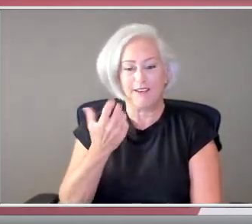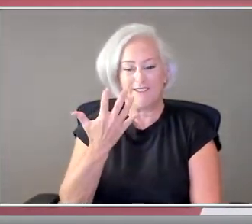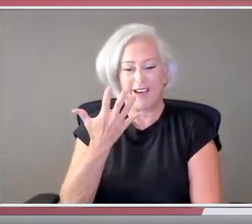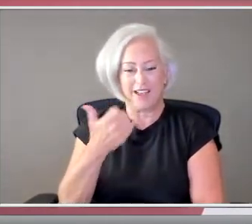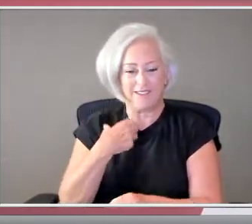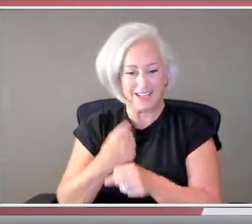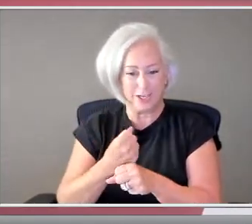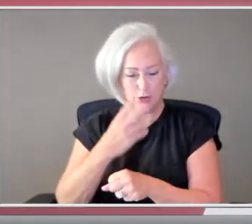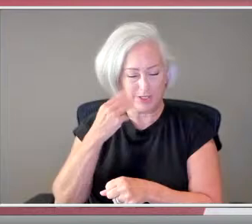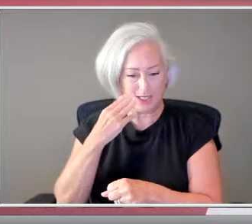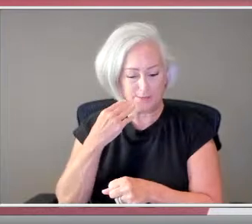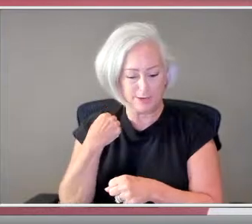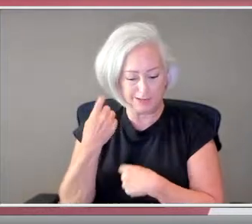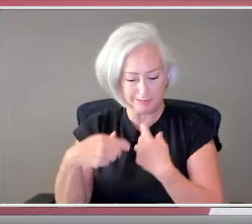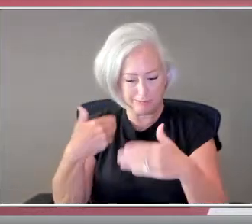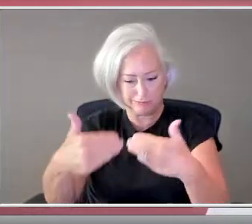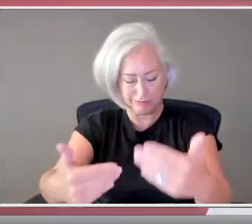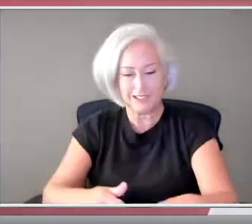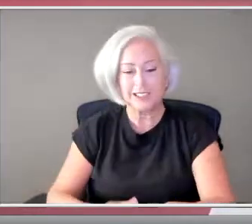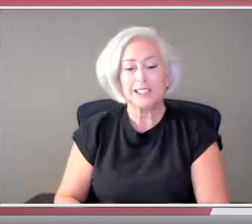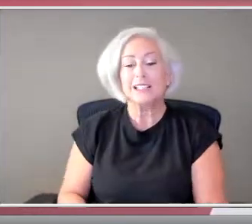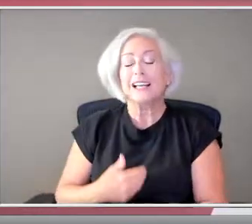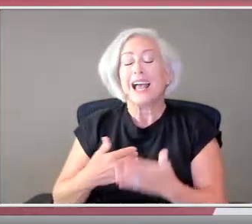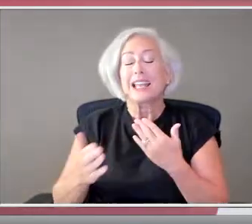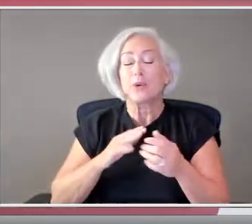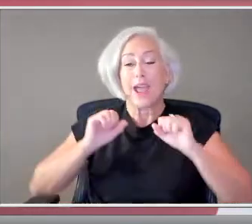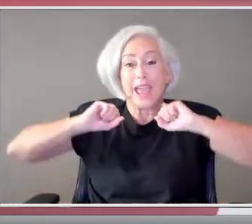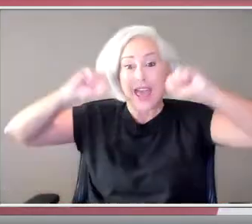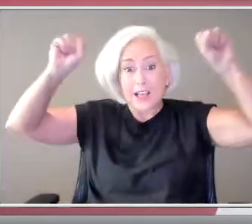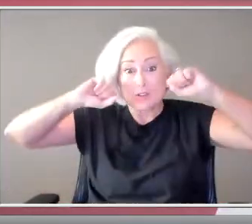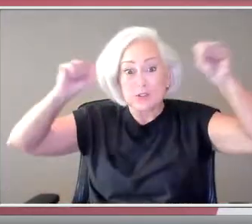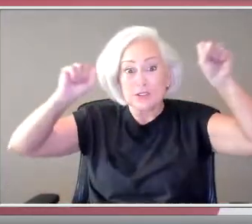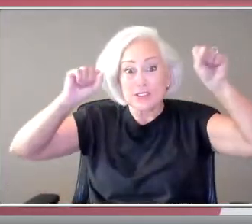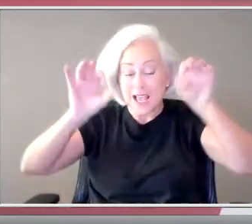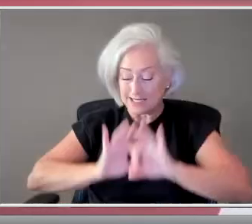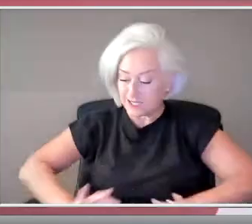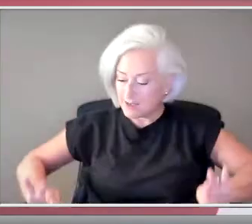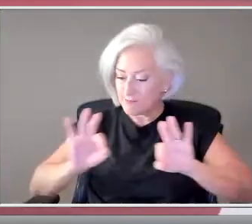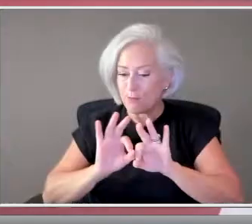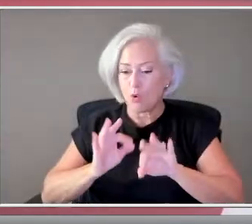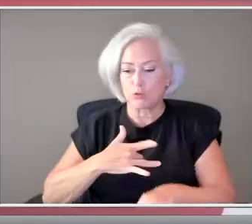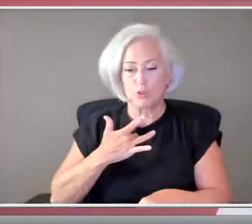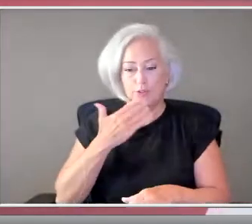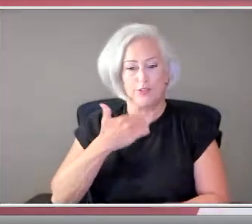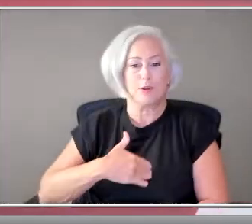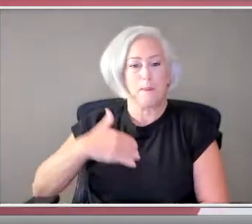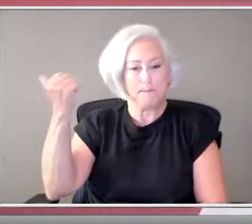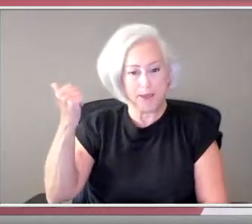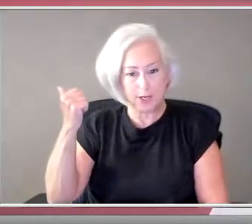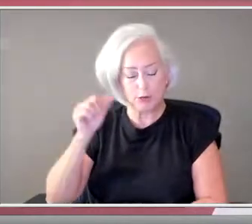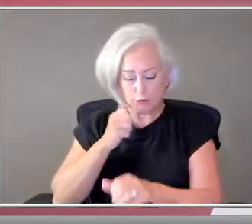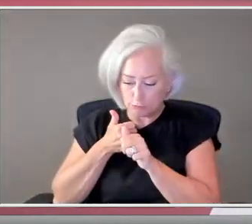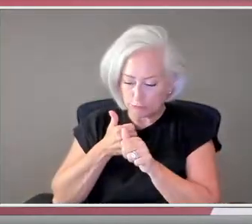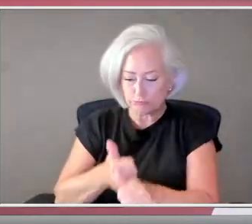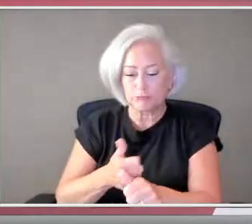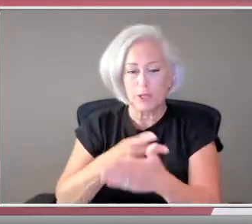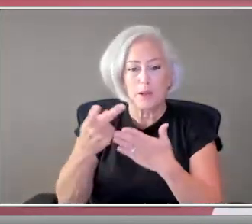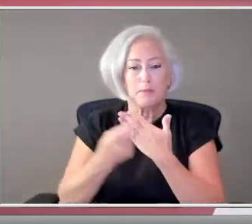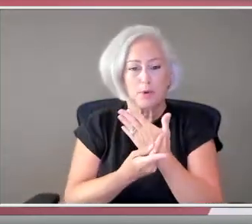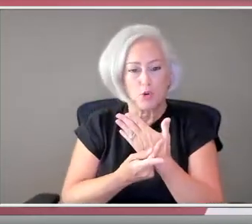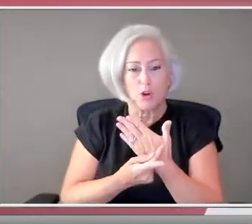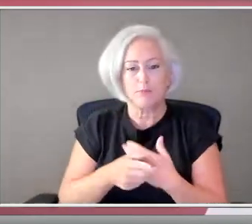But exercise is really a key component for feeling better and staying with the program. She had multiple